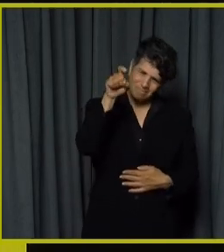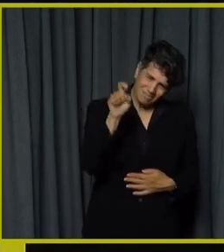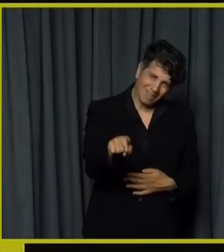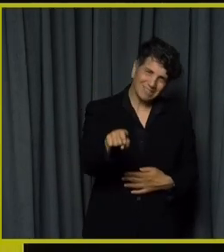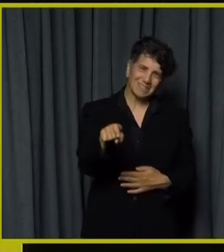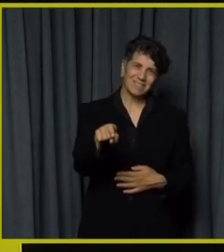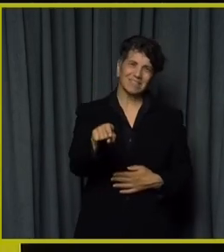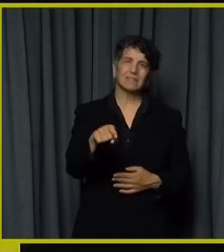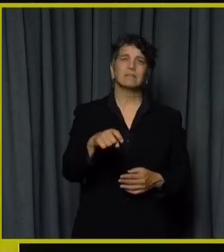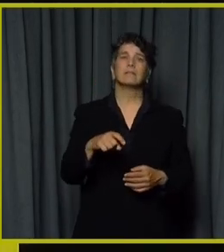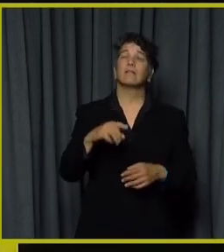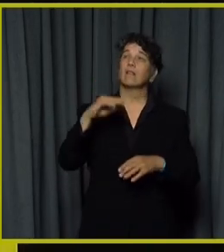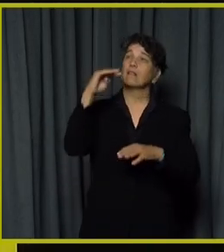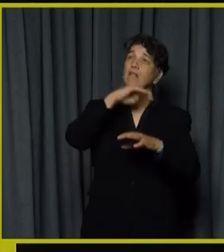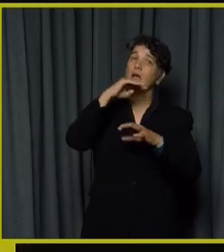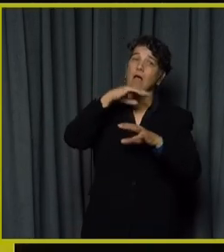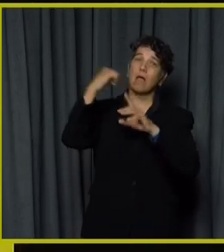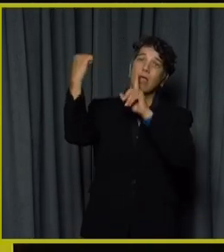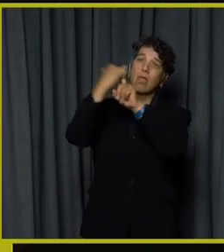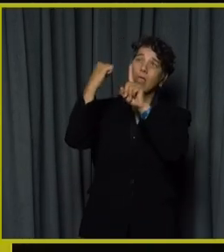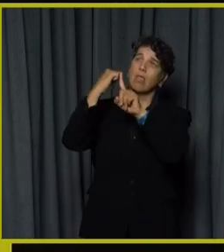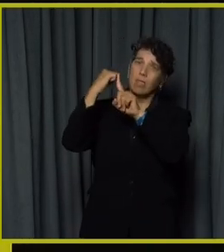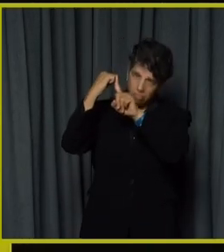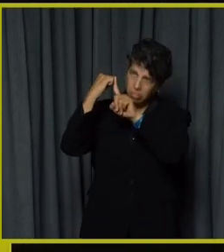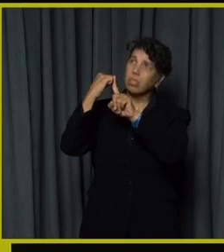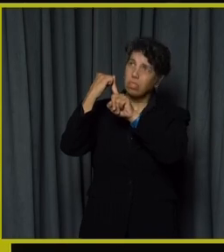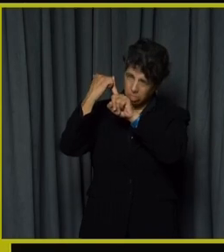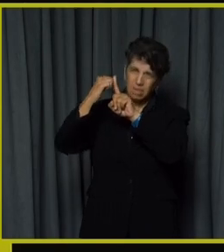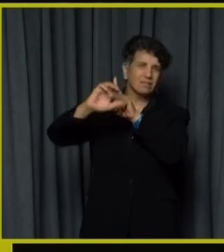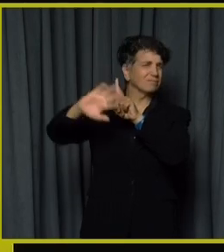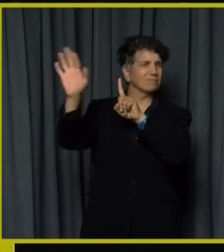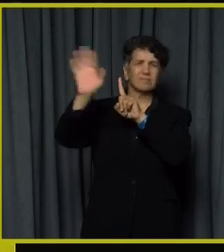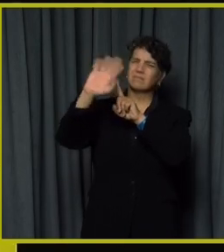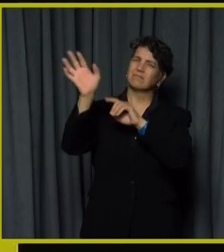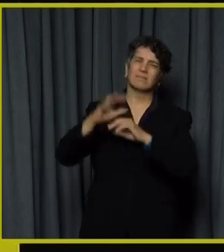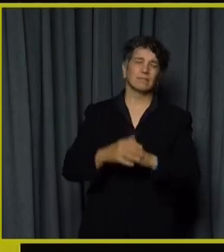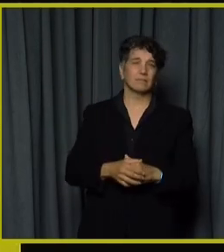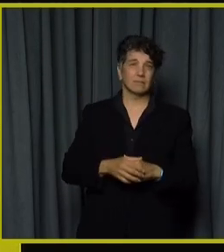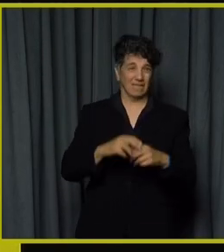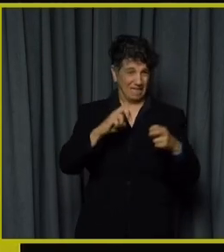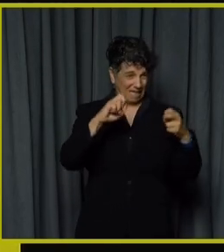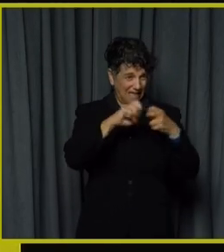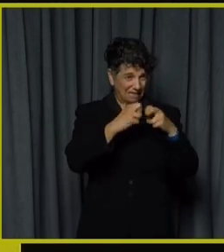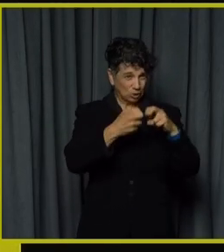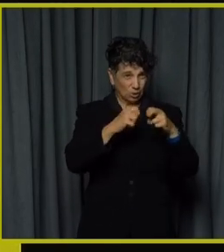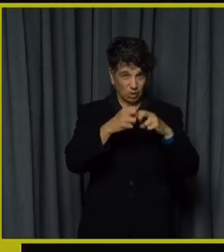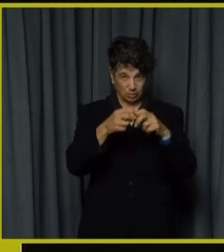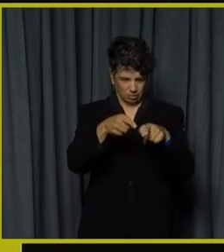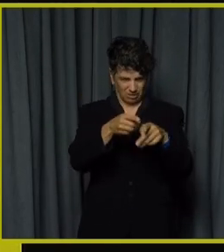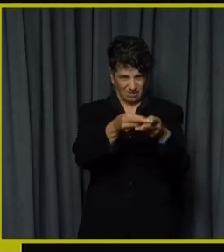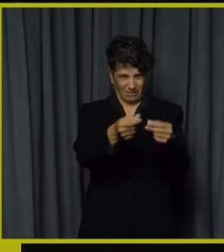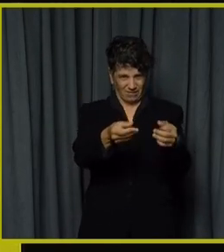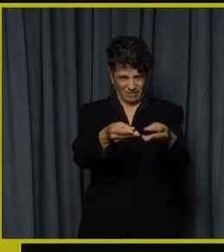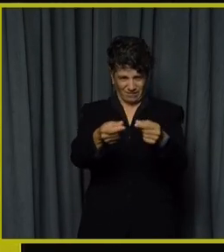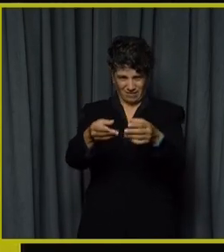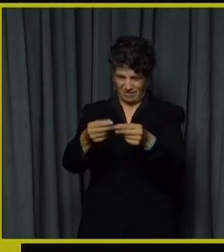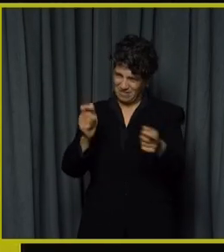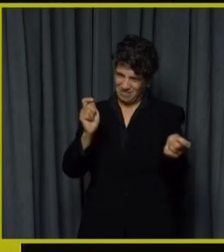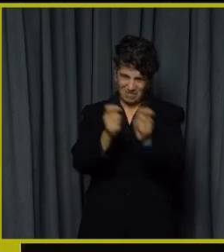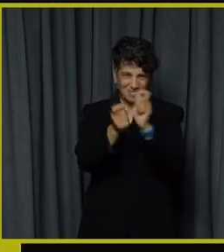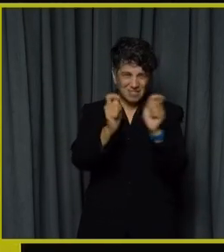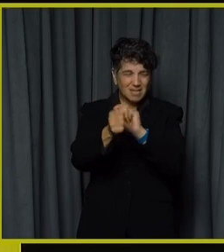on one issue at a time are possible. We must break through the lie that poverty and death